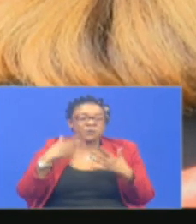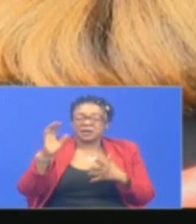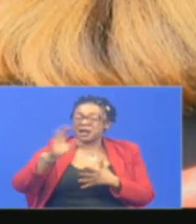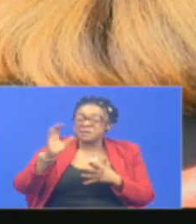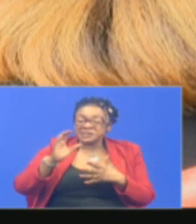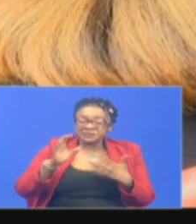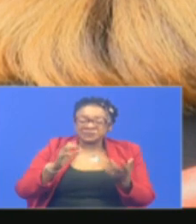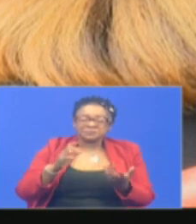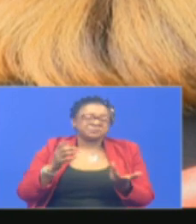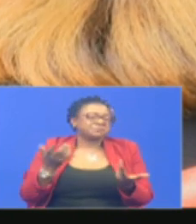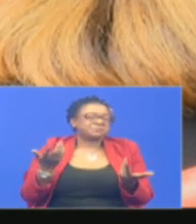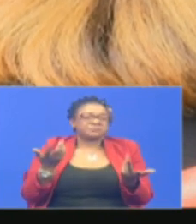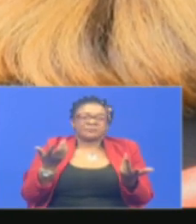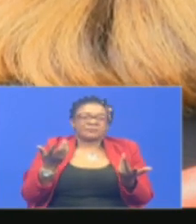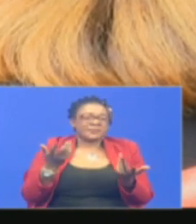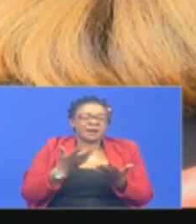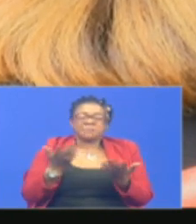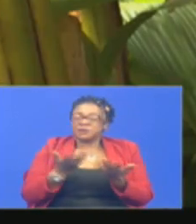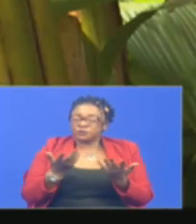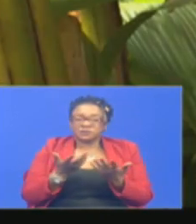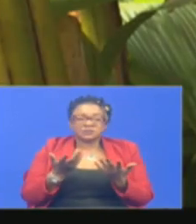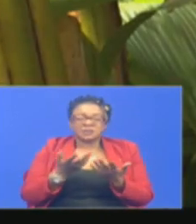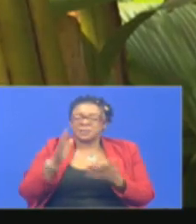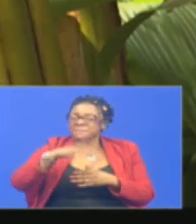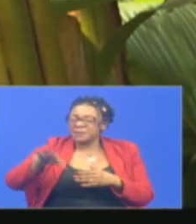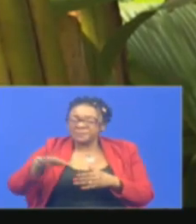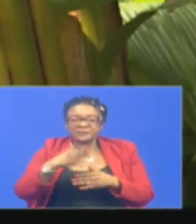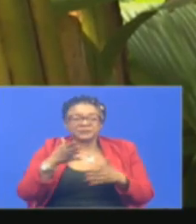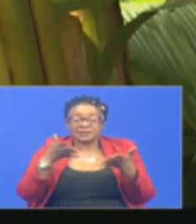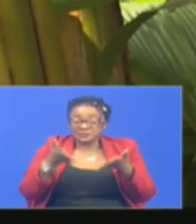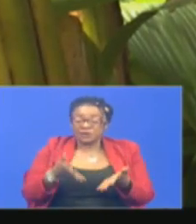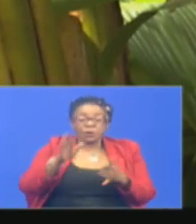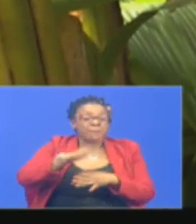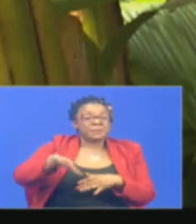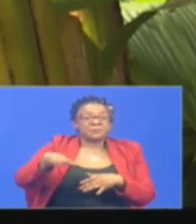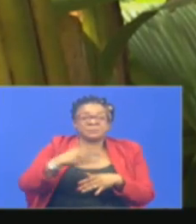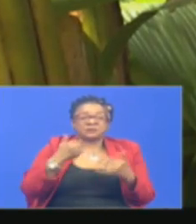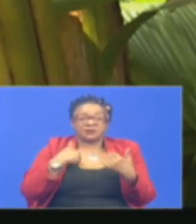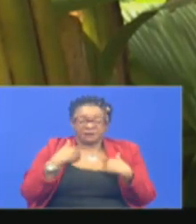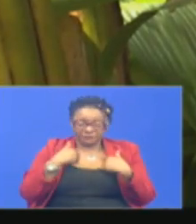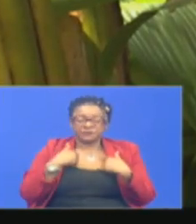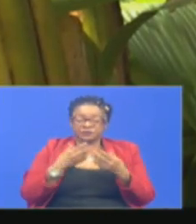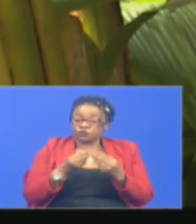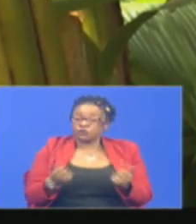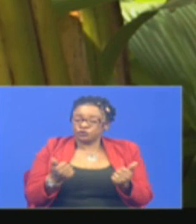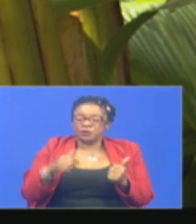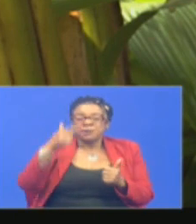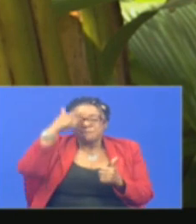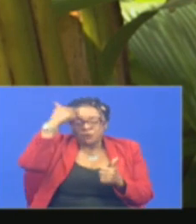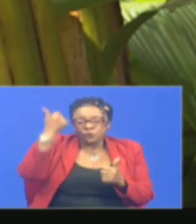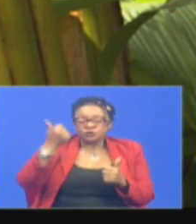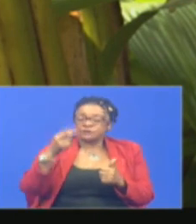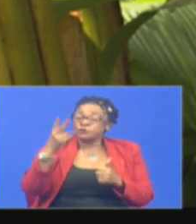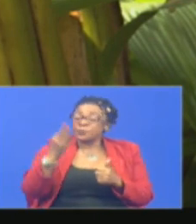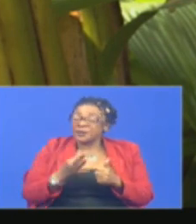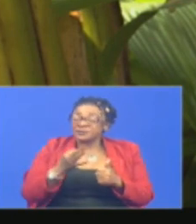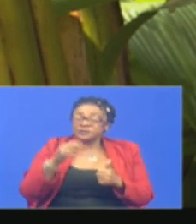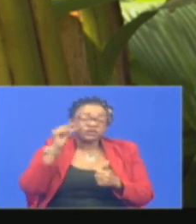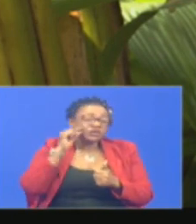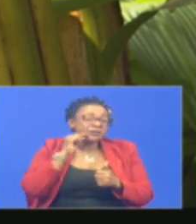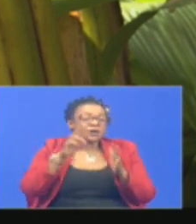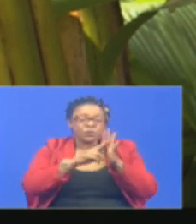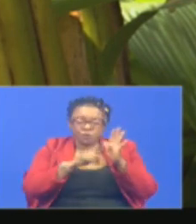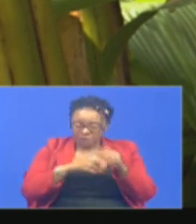about the parliament. Right now, parliament is facing dissolution because of the two-thirds gender rule. Of